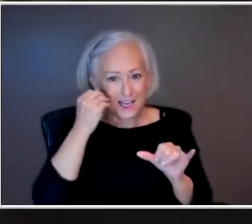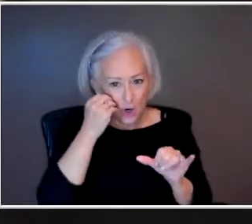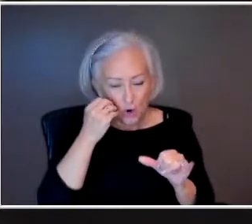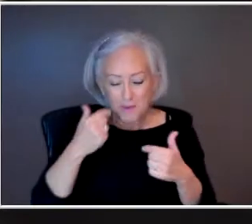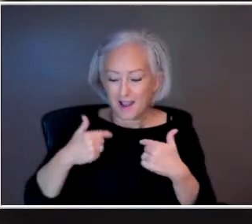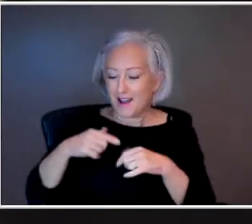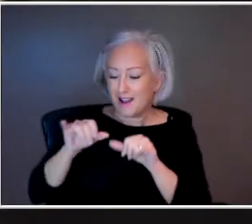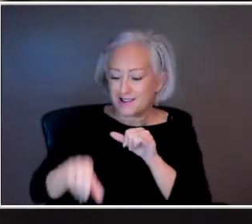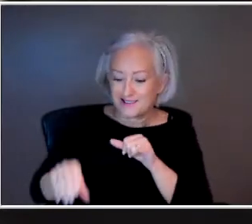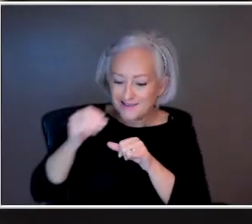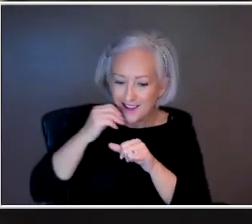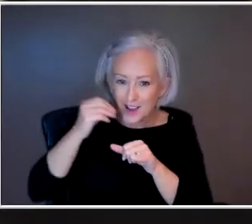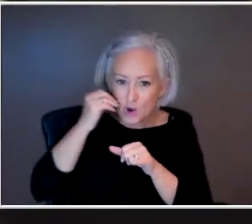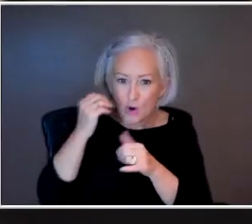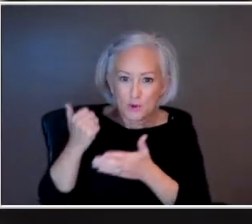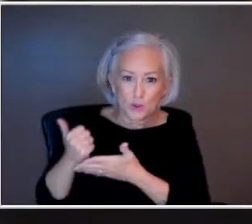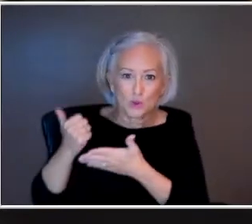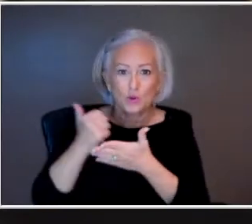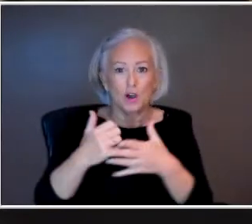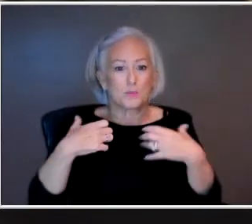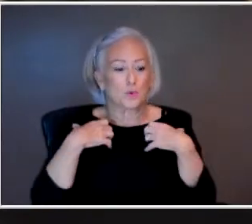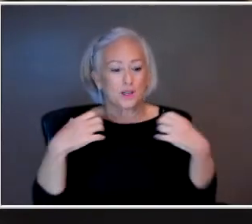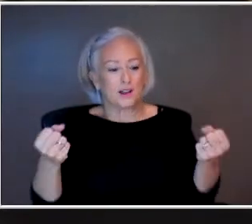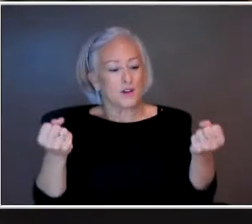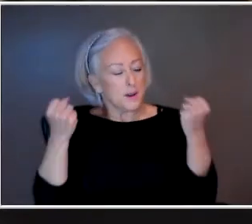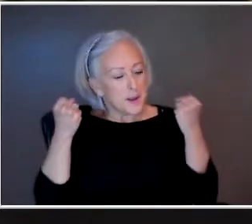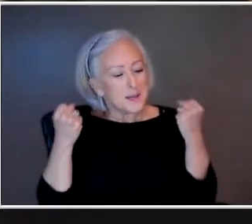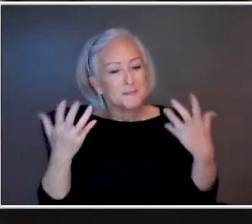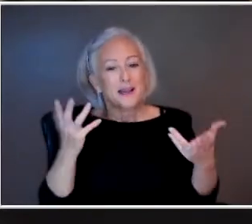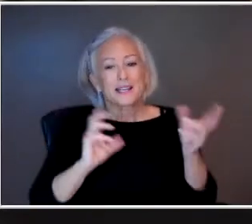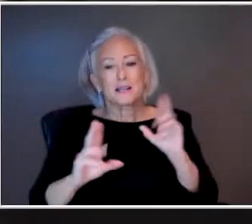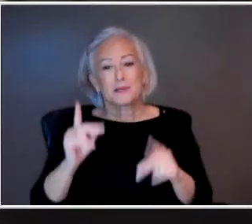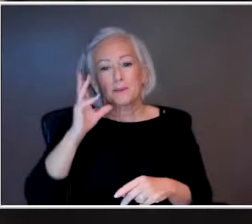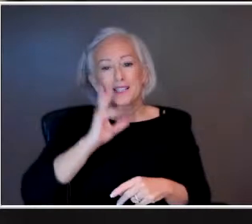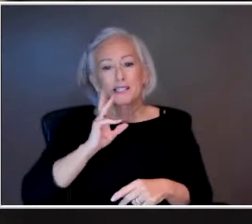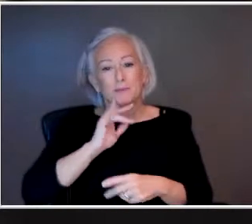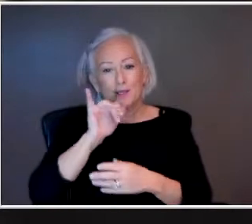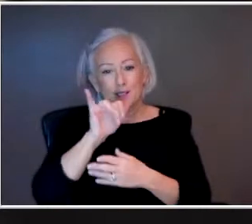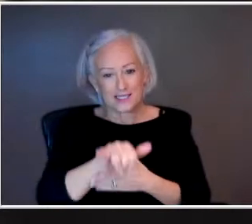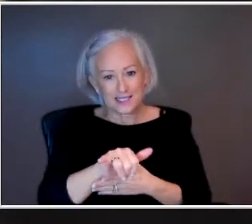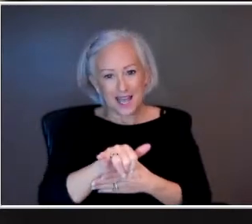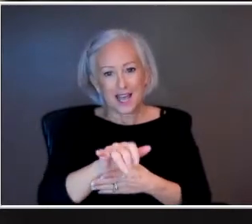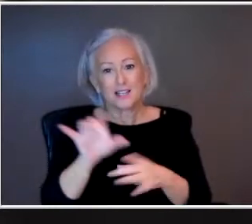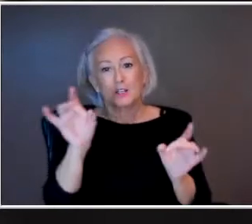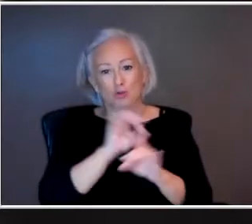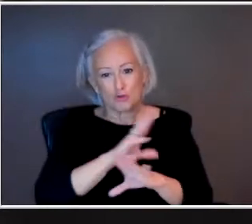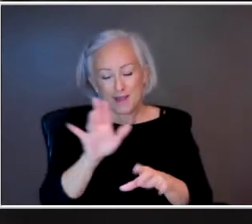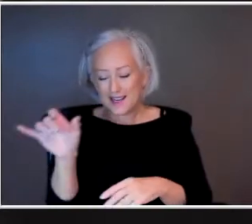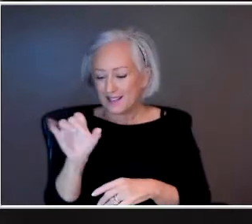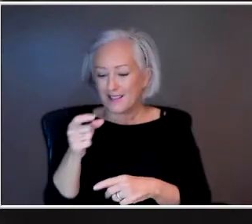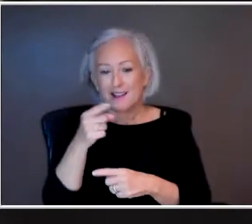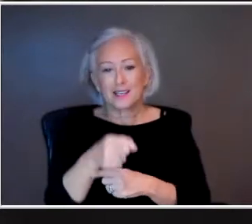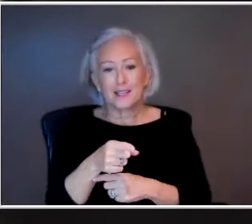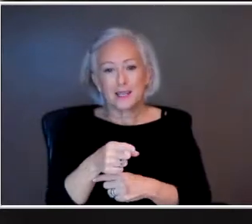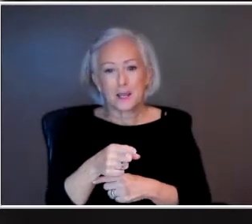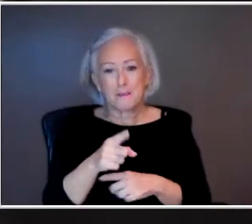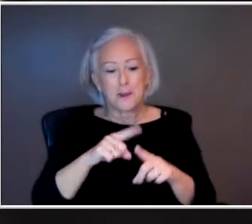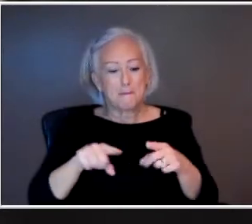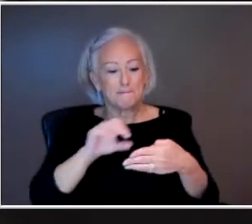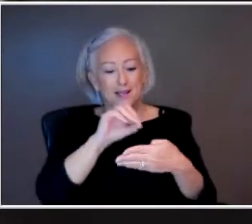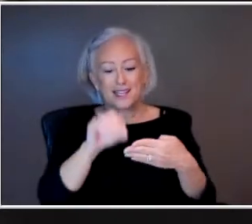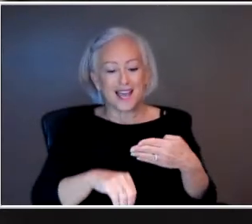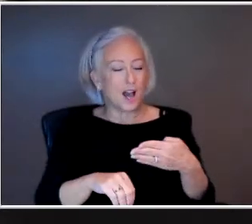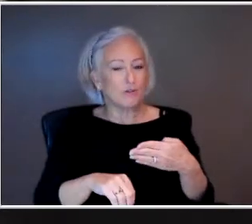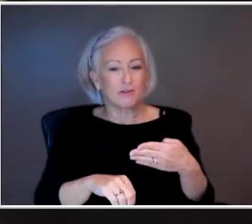him recover, because I hear a lot of people who gone through something traumatic as what he went through, but the outcome for them and